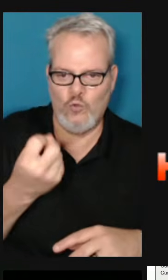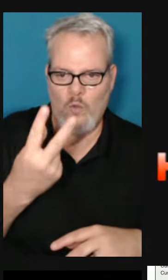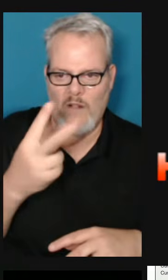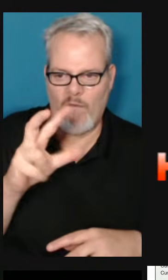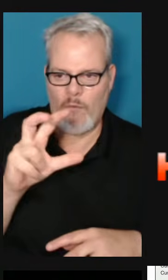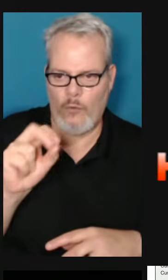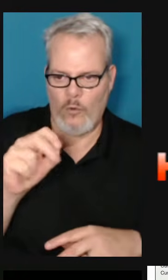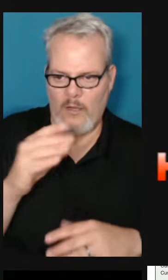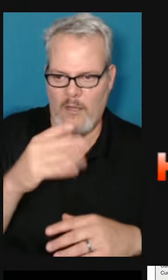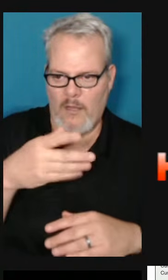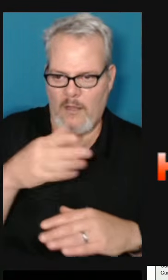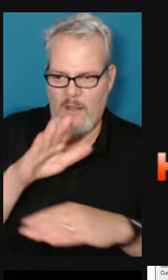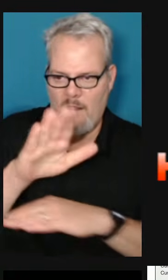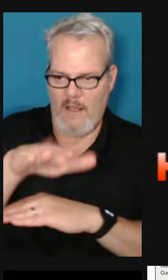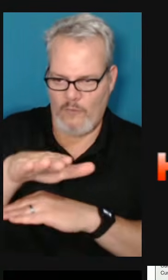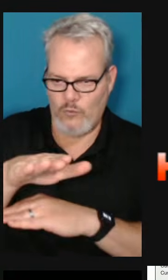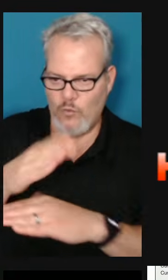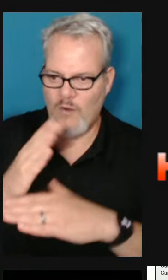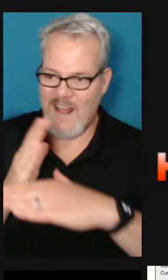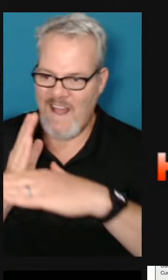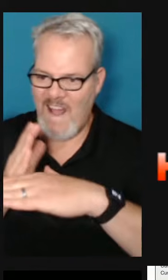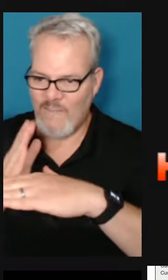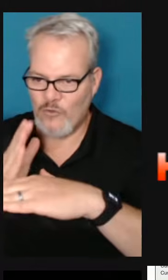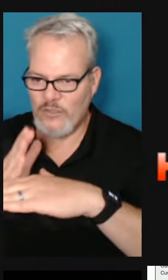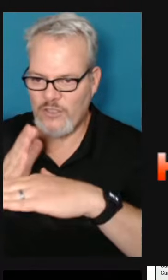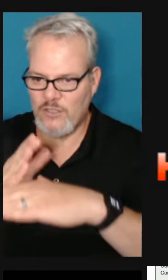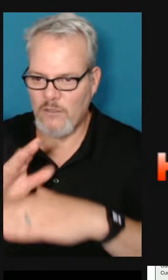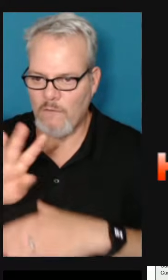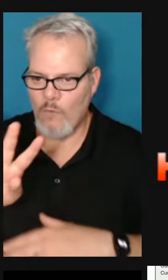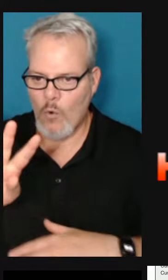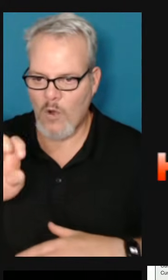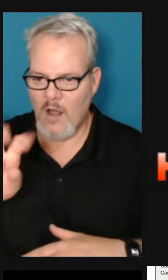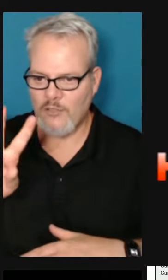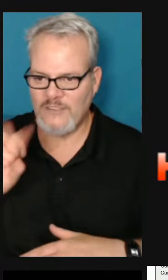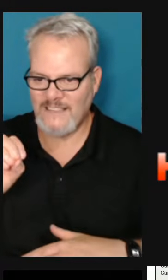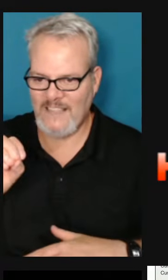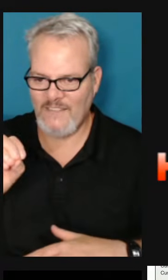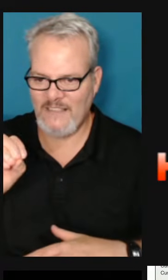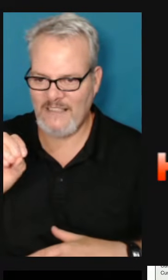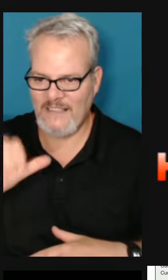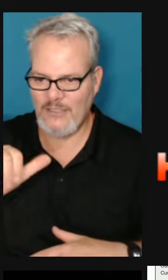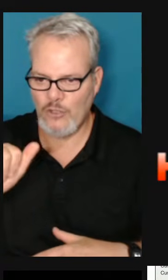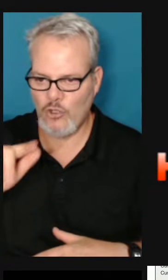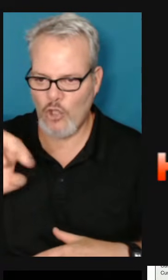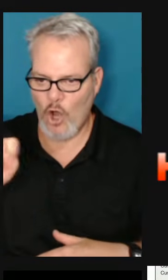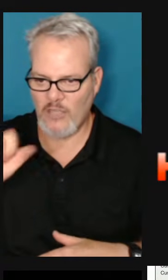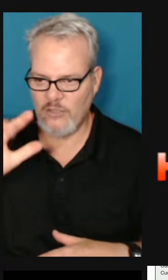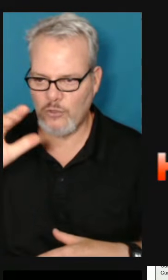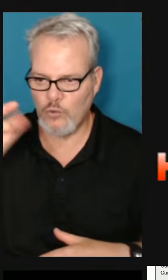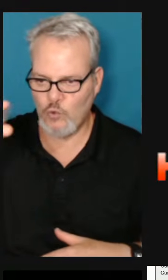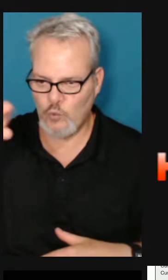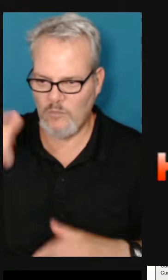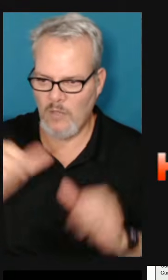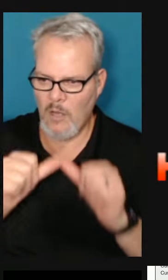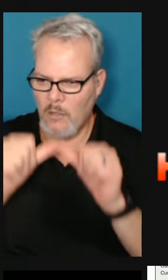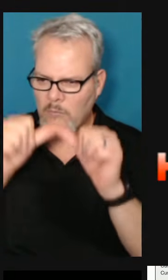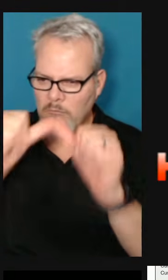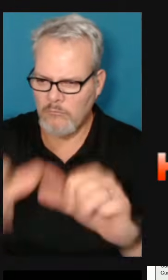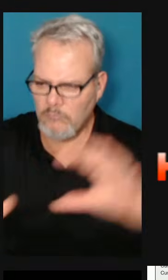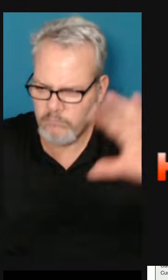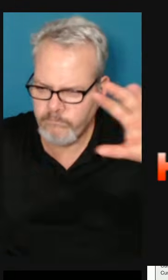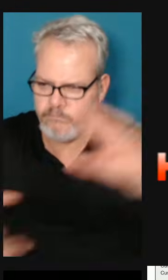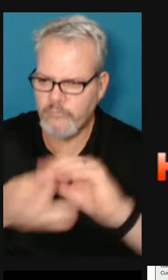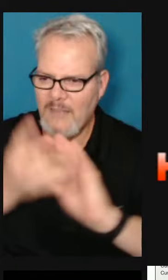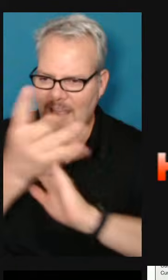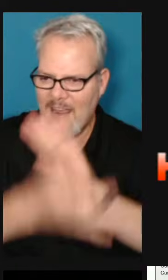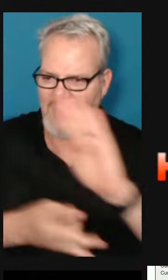average 360 cubic meters per second or 470 cubic yards per second over the full 8 hours and 18 minutes. That adds